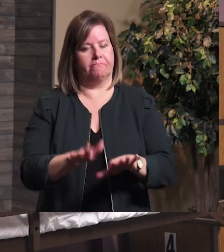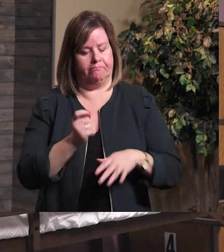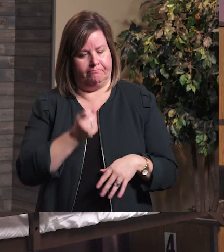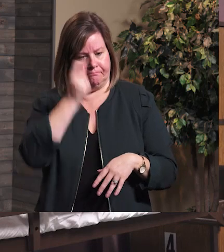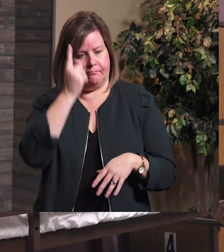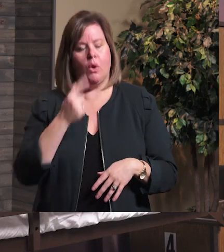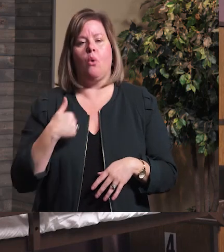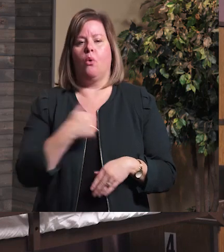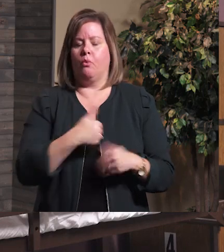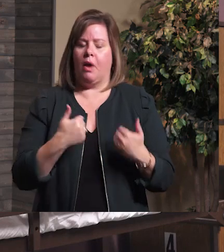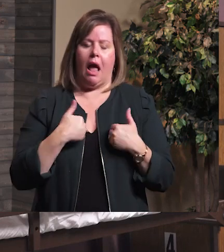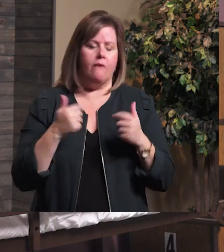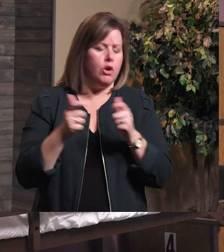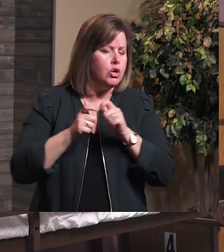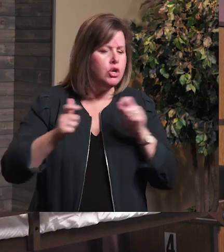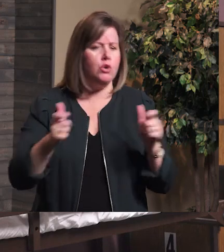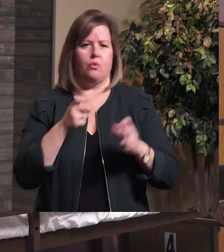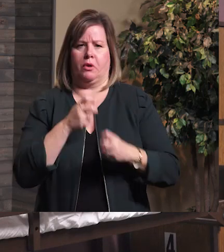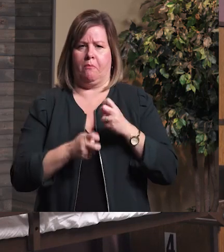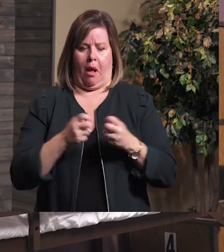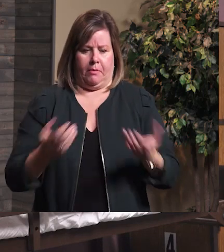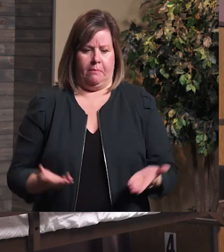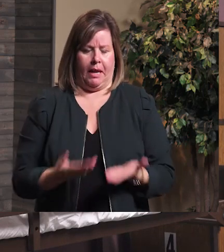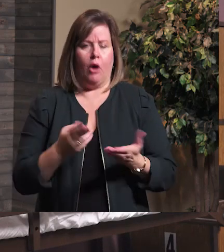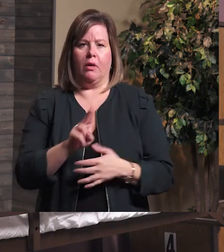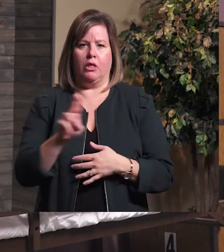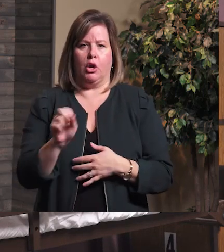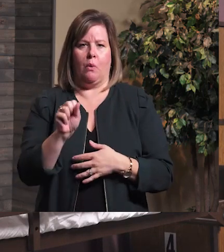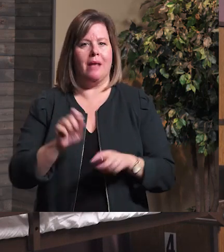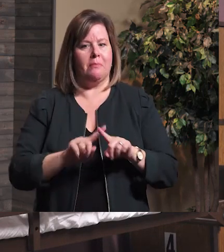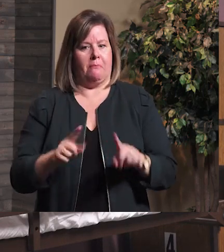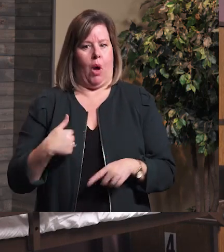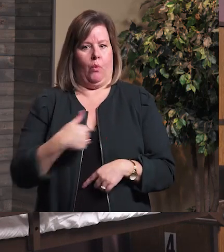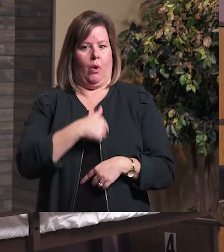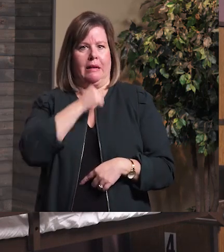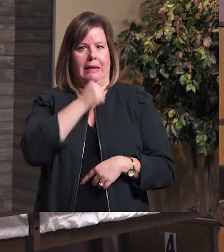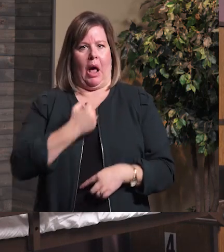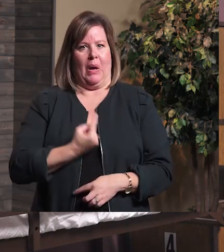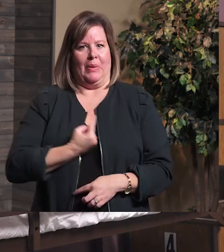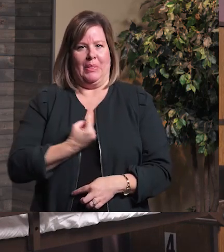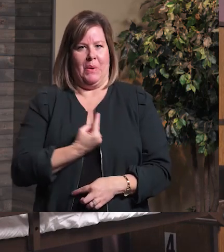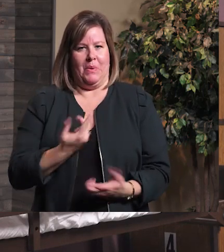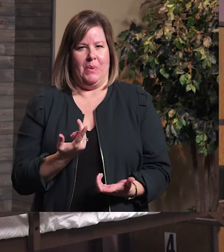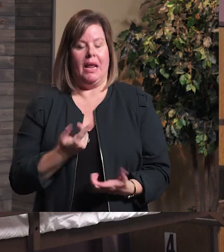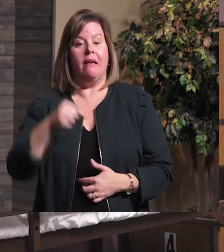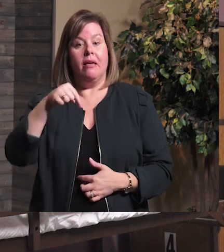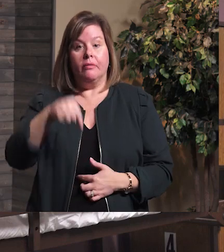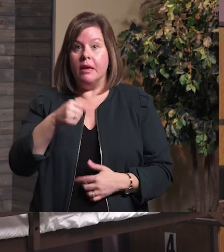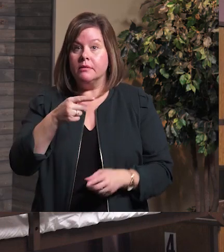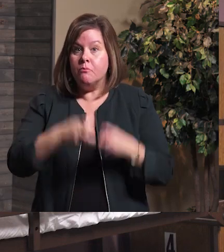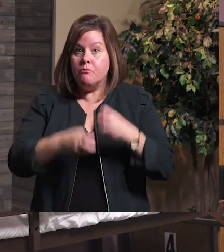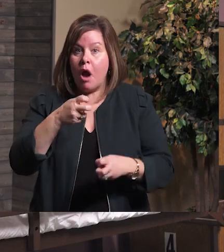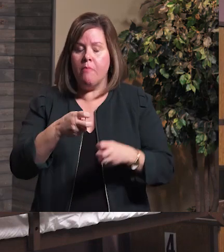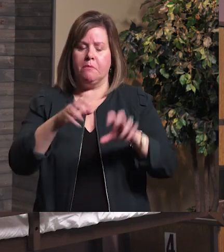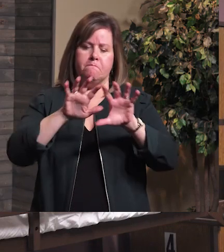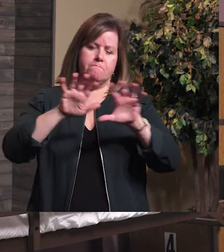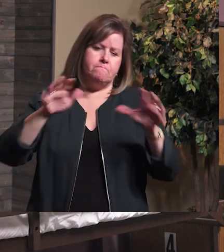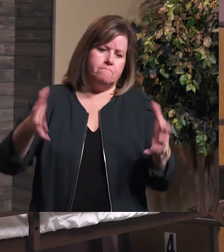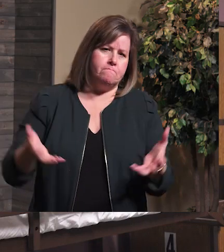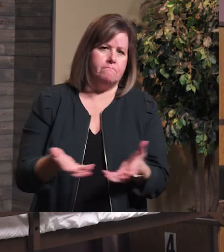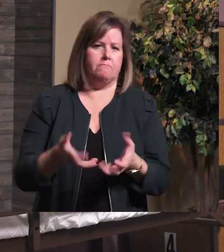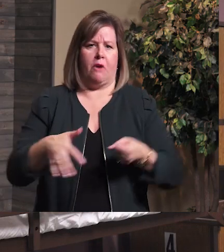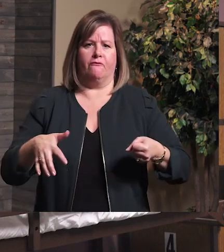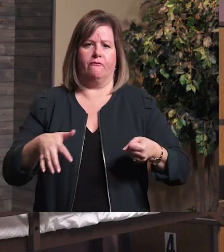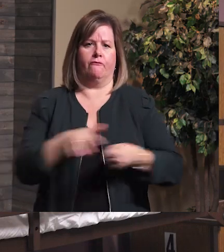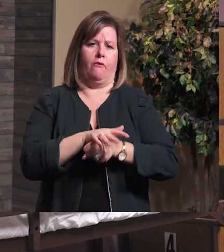a huge problem in the U.S., but we're not alone in this. This truly is an international problem right